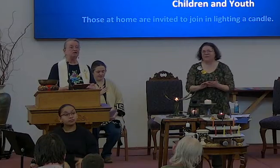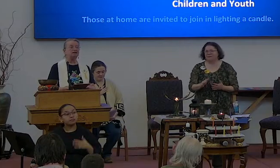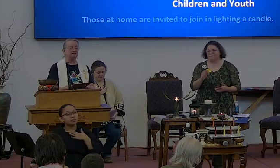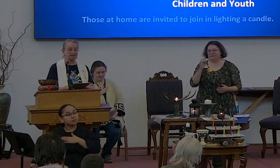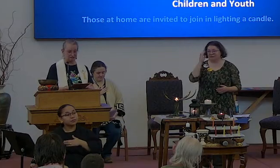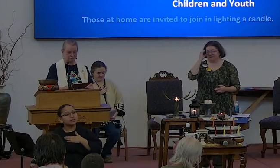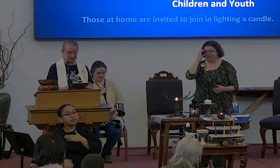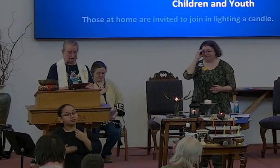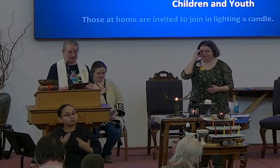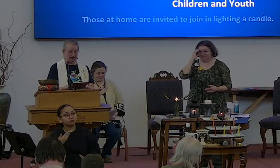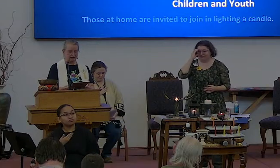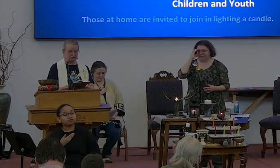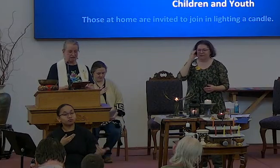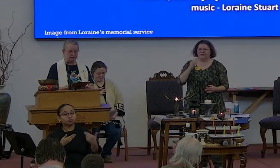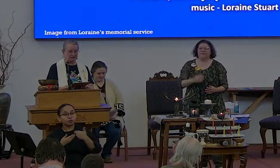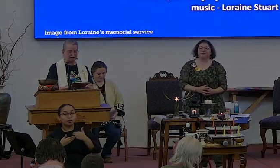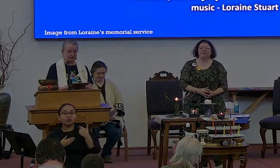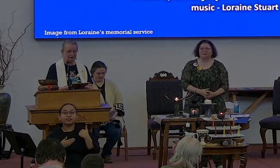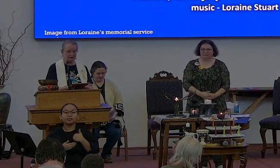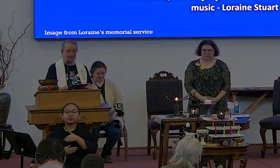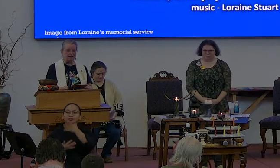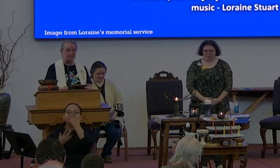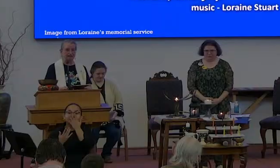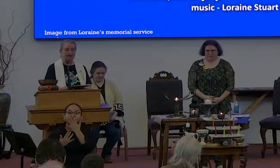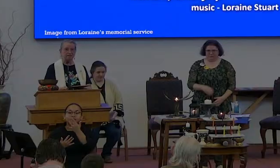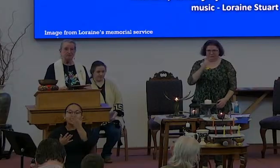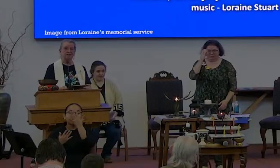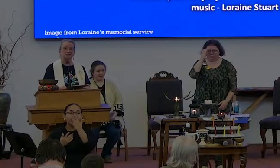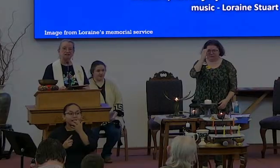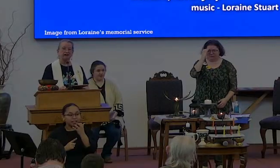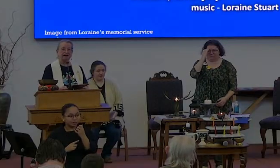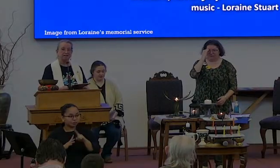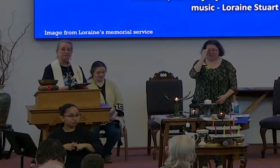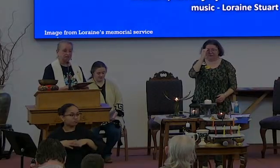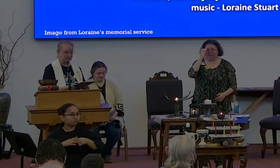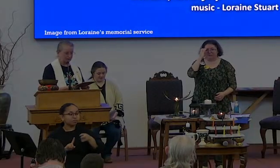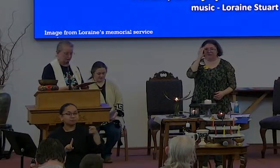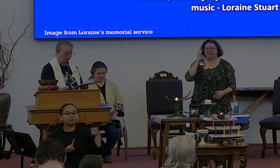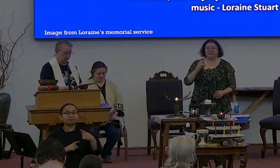Please join us as we sing these flames to life.